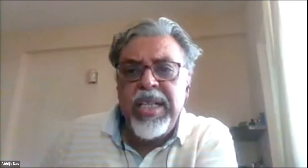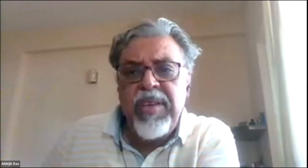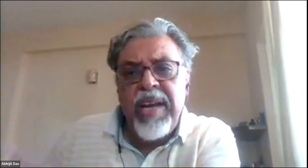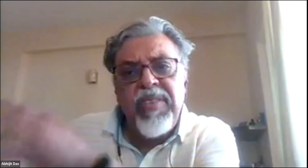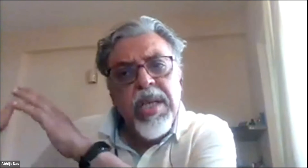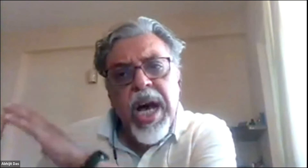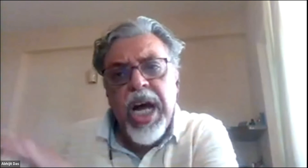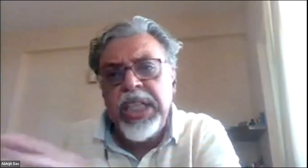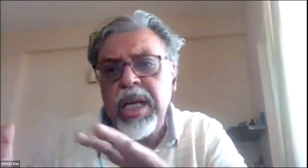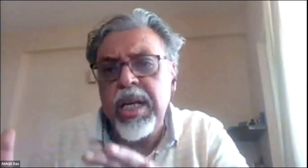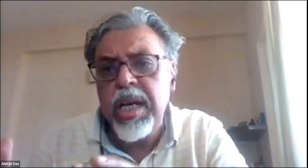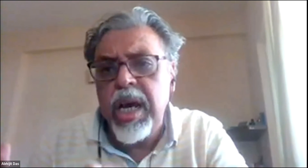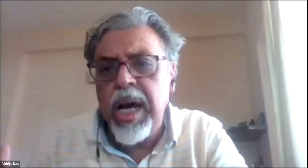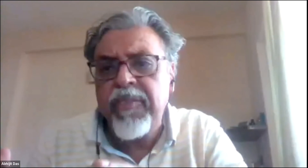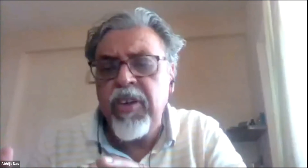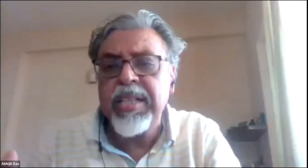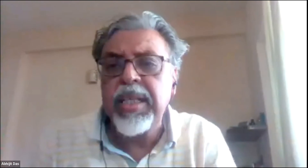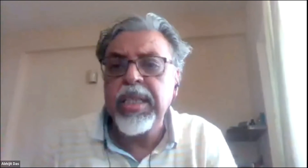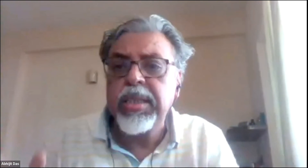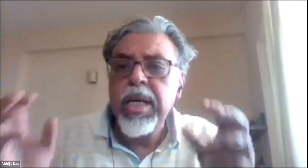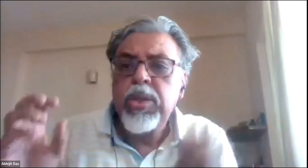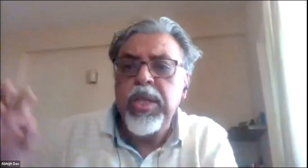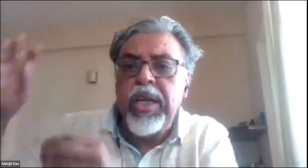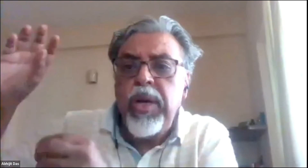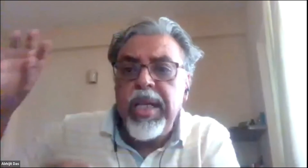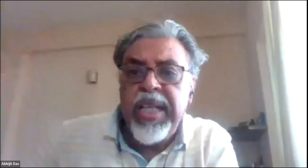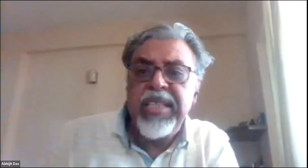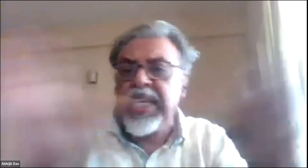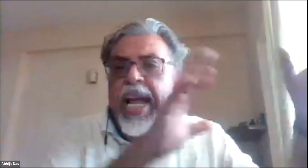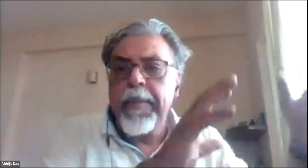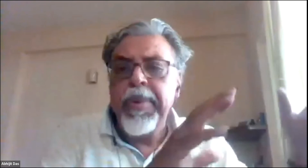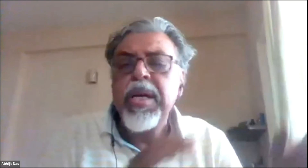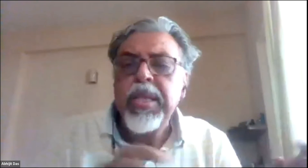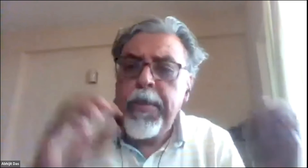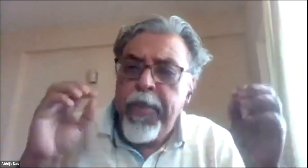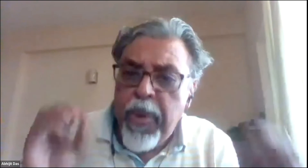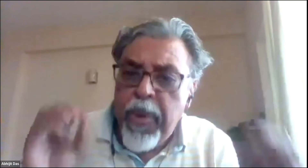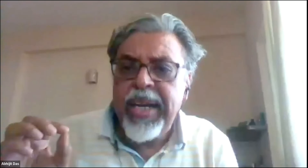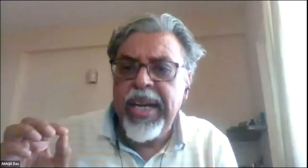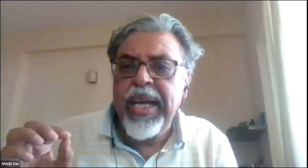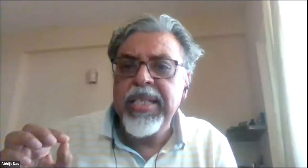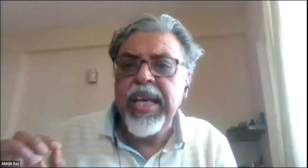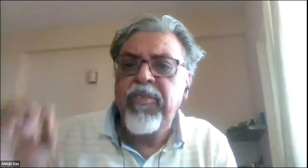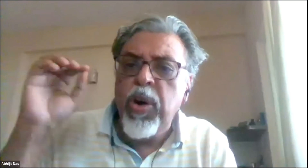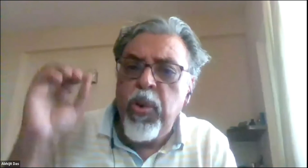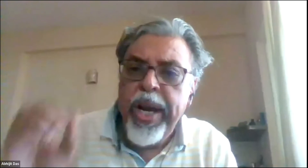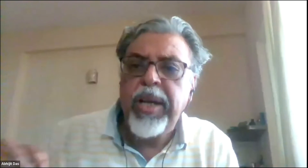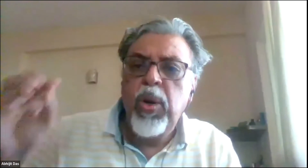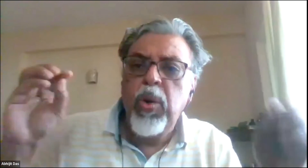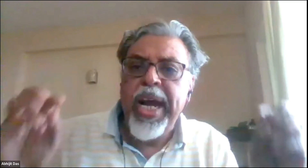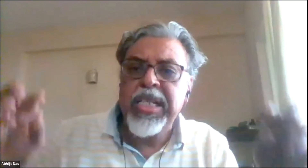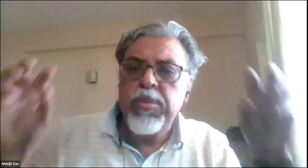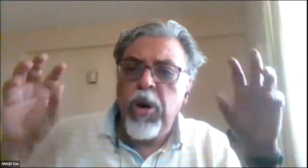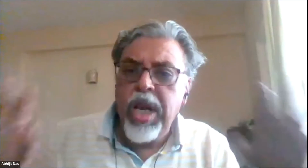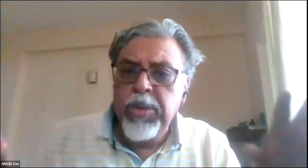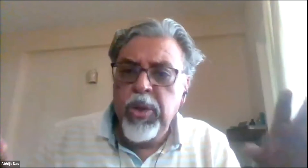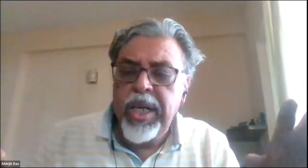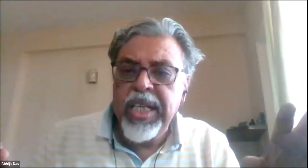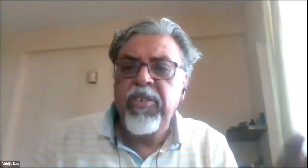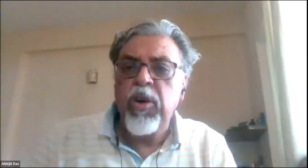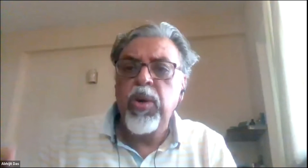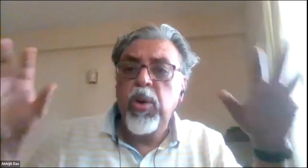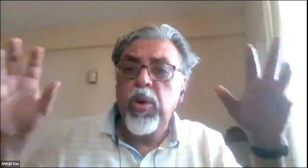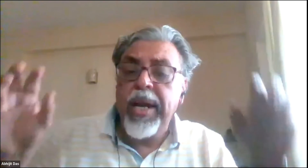So that, we do RCTs, we have this hurry for RCT, so that you can then scale up. The point is, if you're going to look at